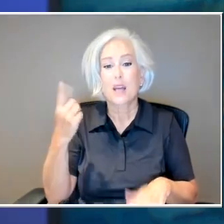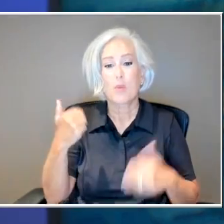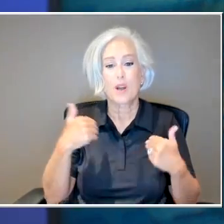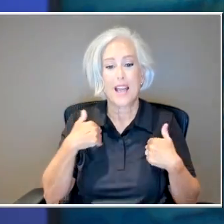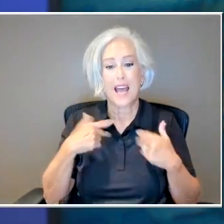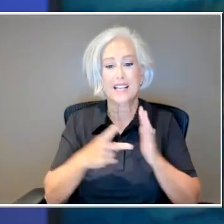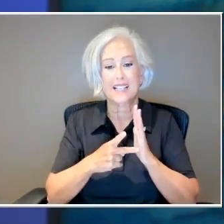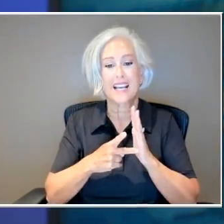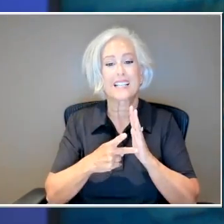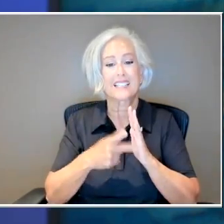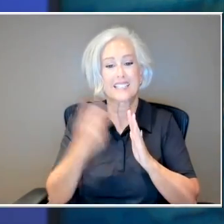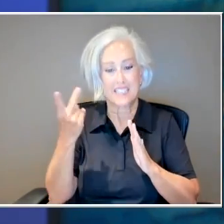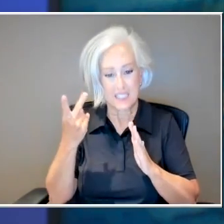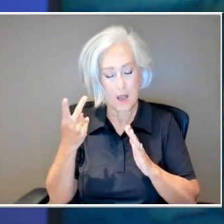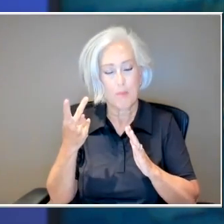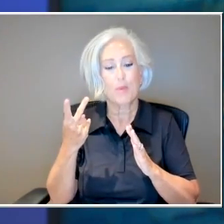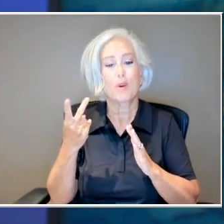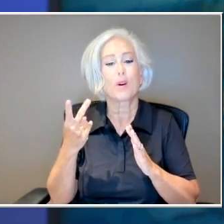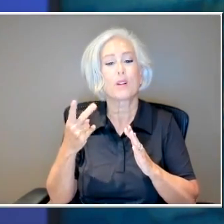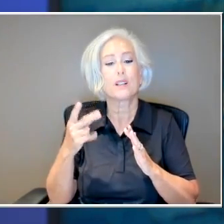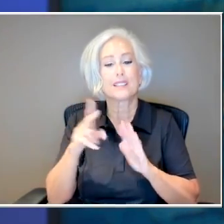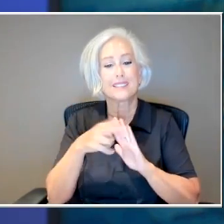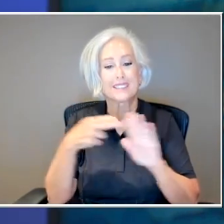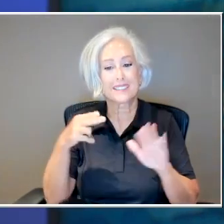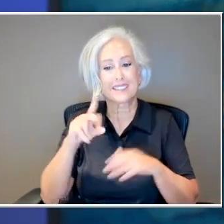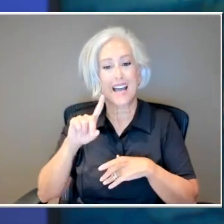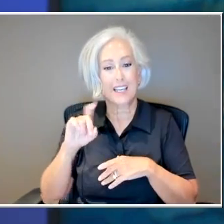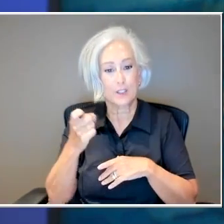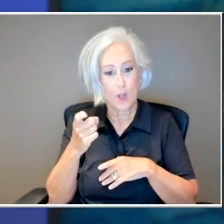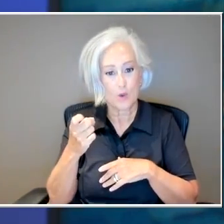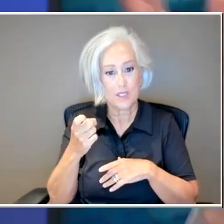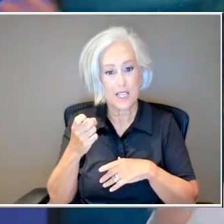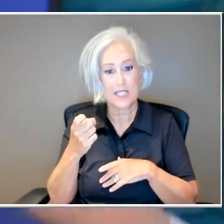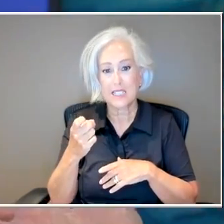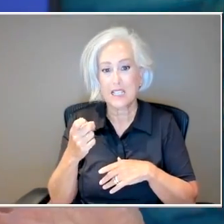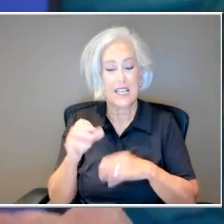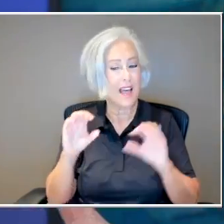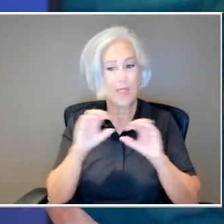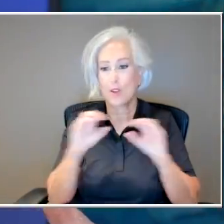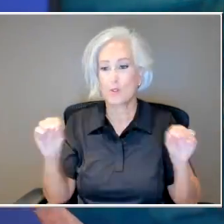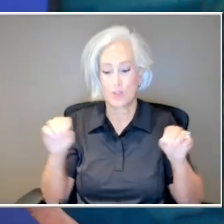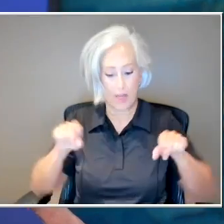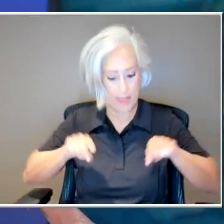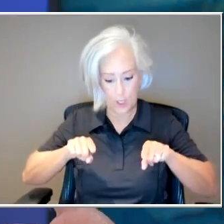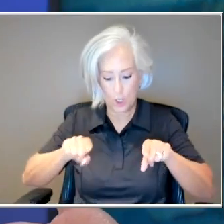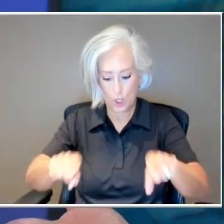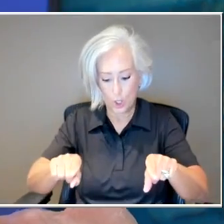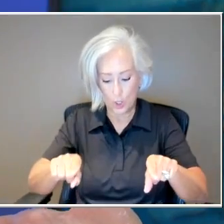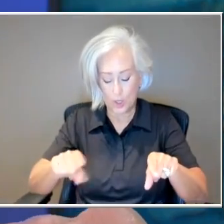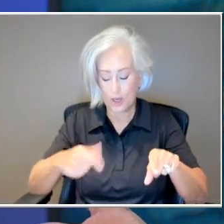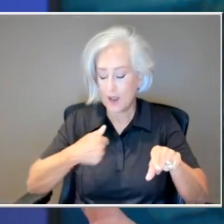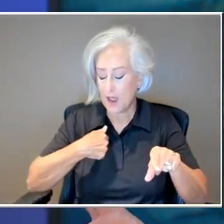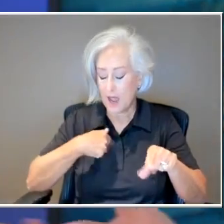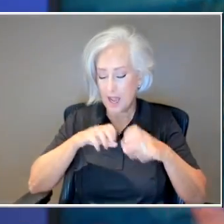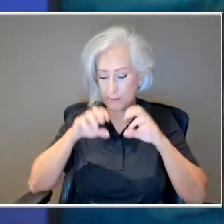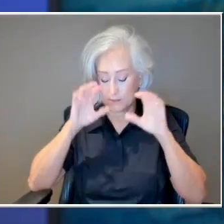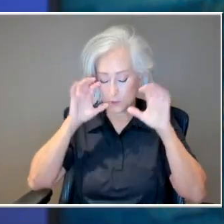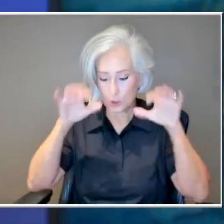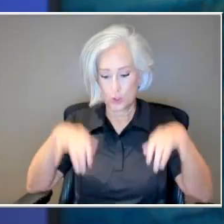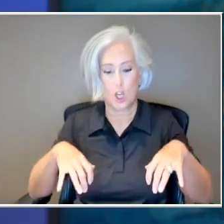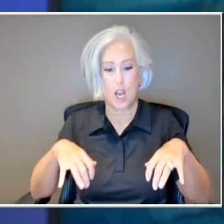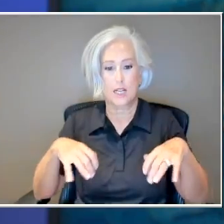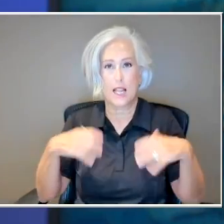always shocked. And frankly, in my heart of hearts, I think we just don't know enough yet. Like we're at the infancy